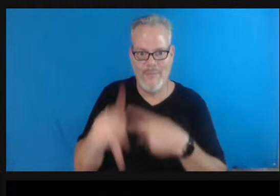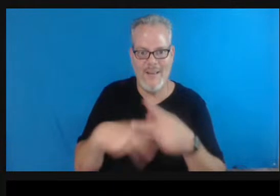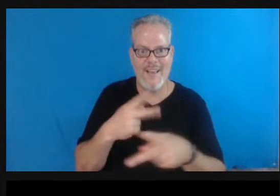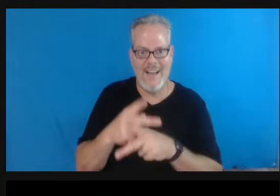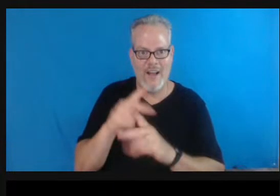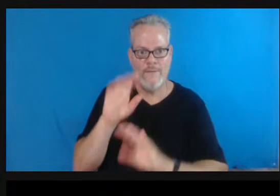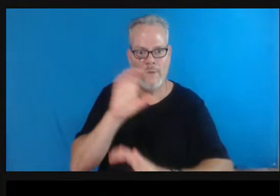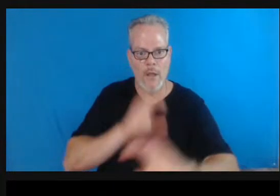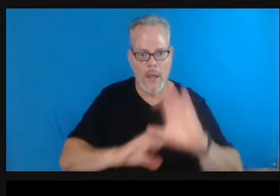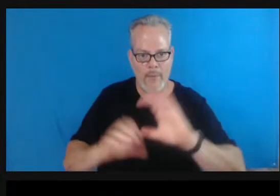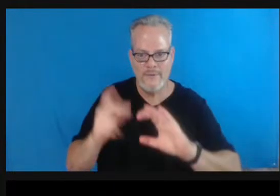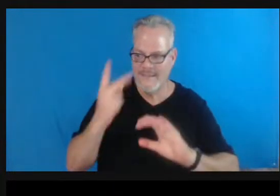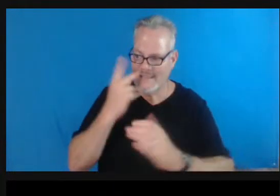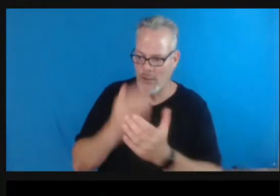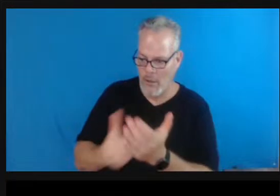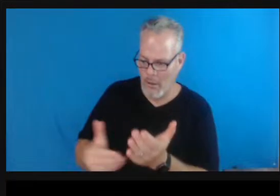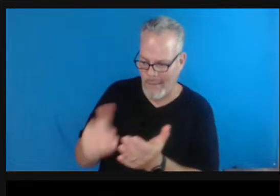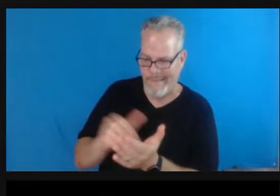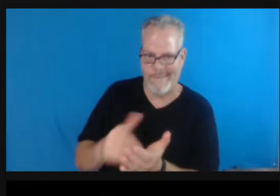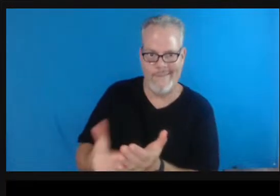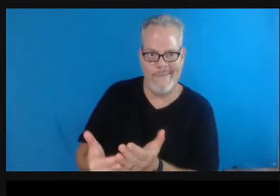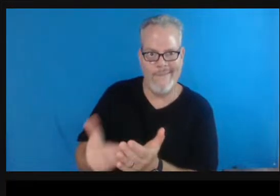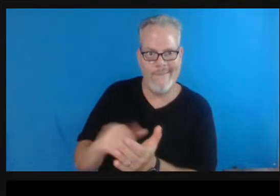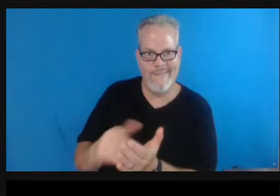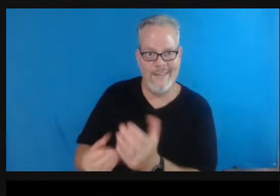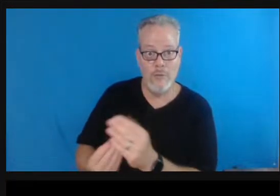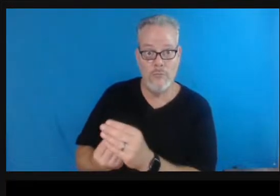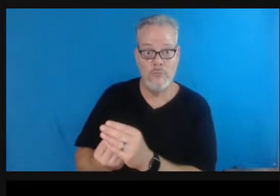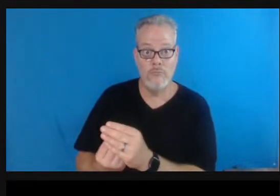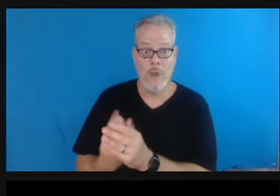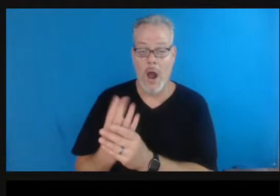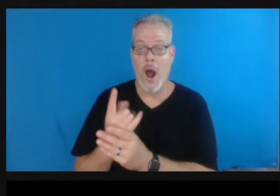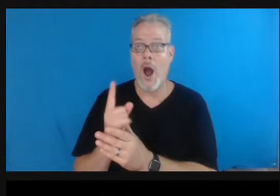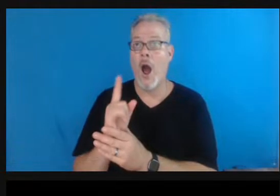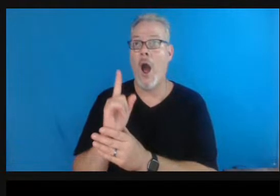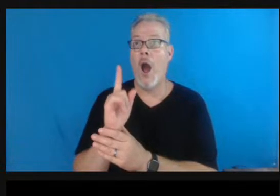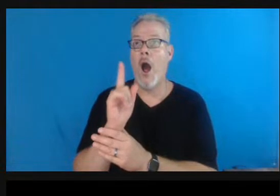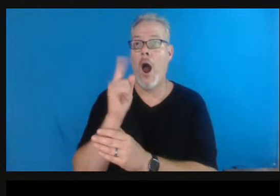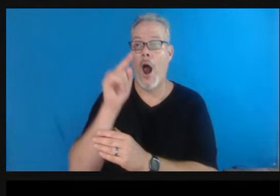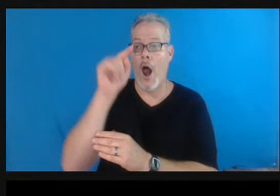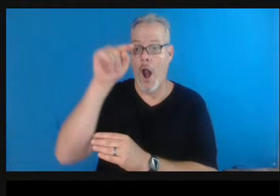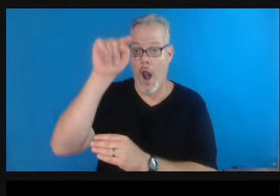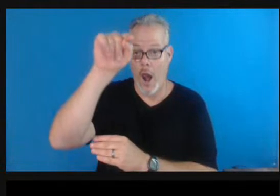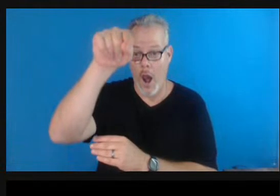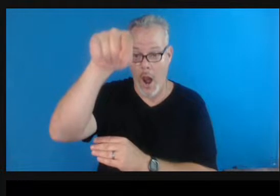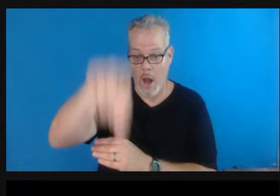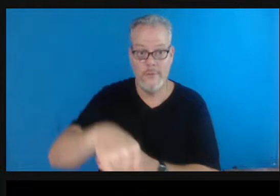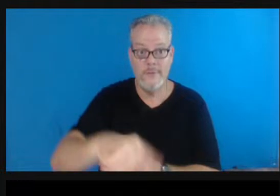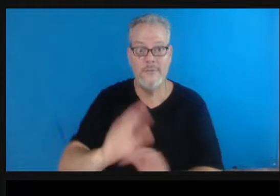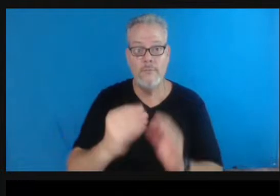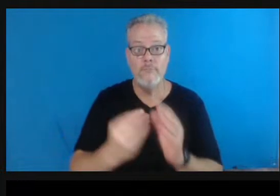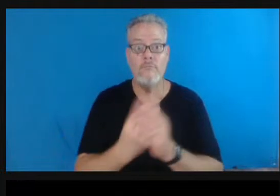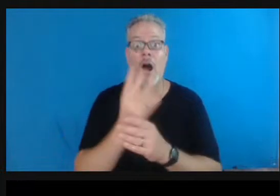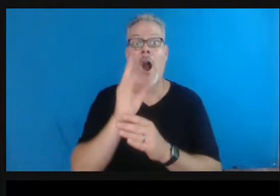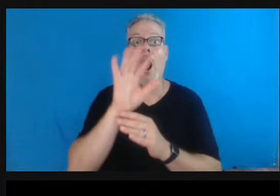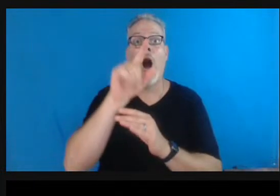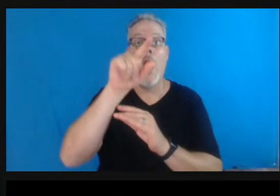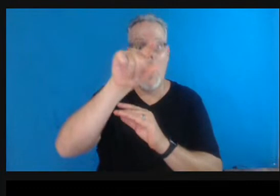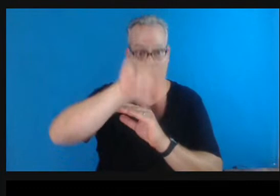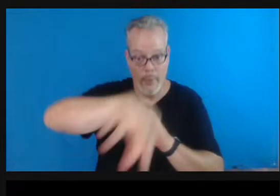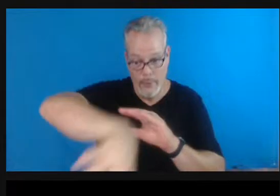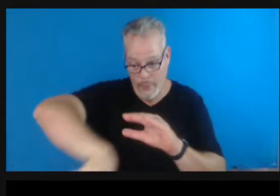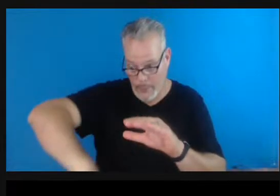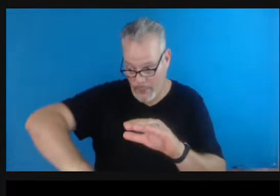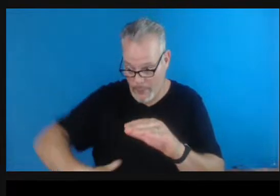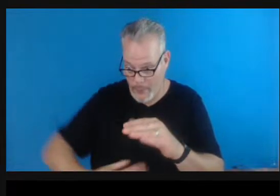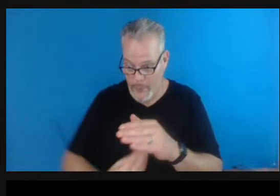have been recycled. They were actually erupted, ended up in the lake, and then got oozed out again afterwards.